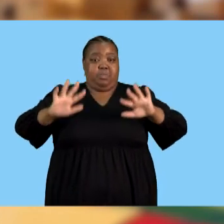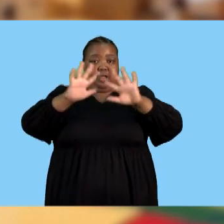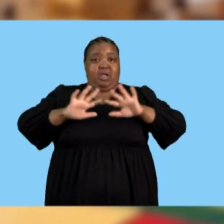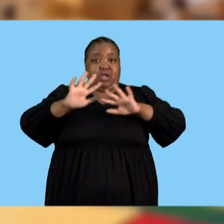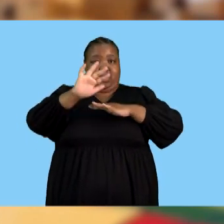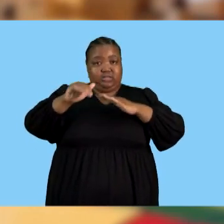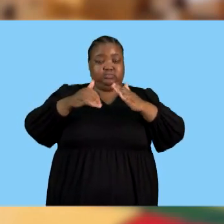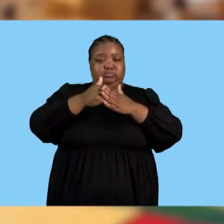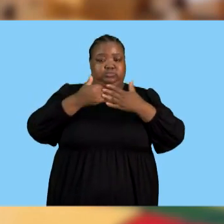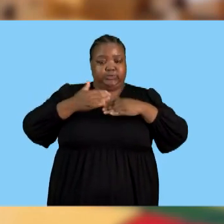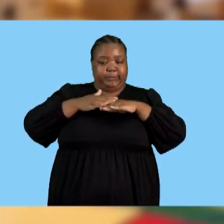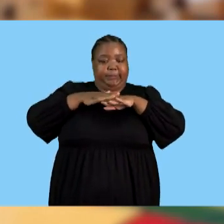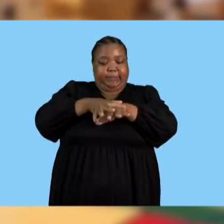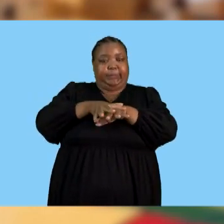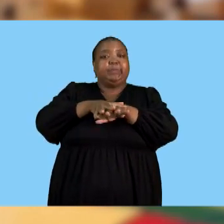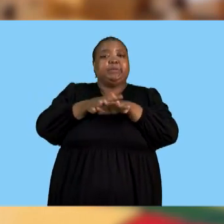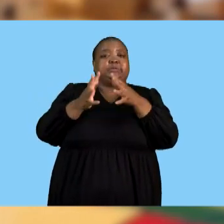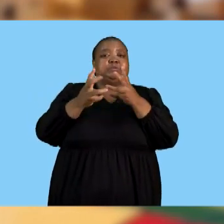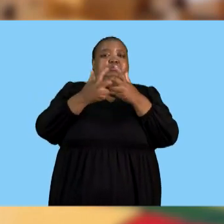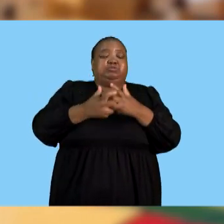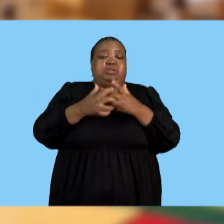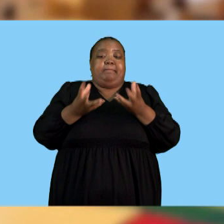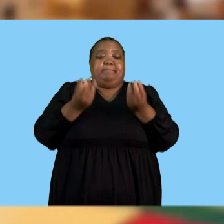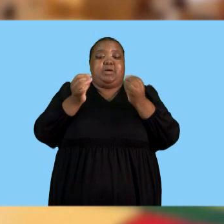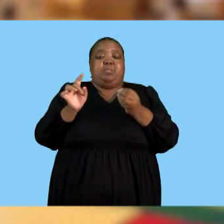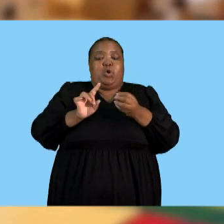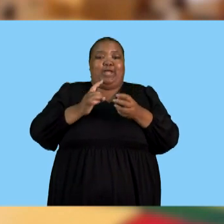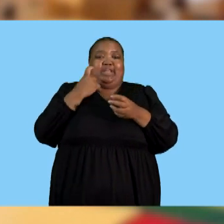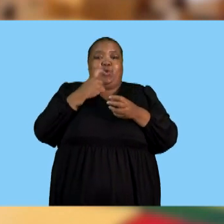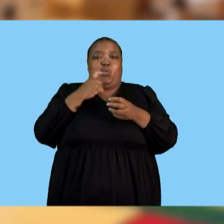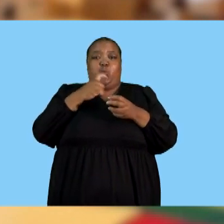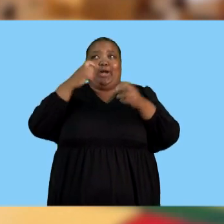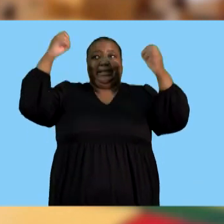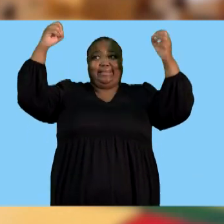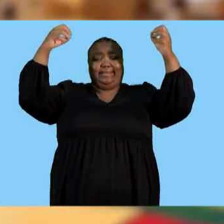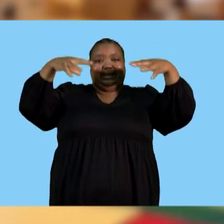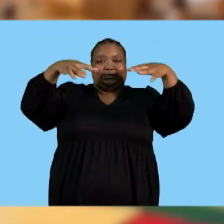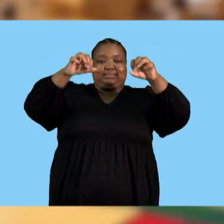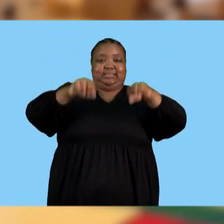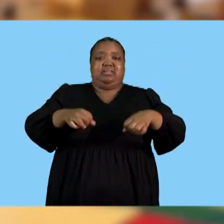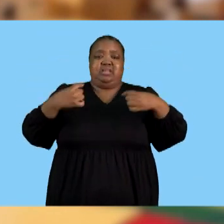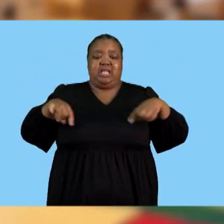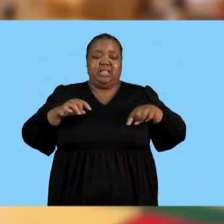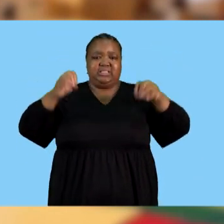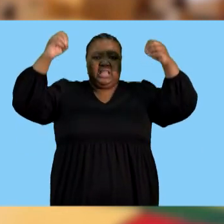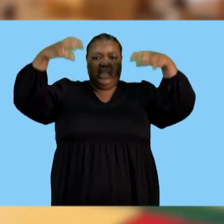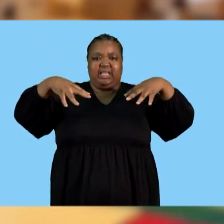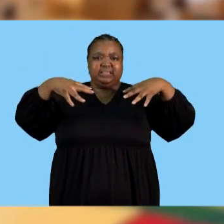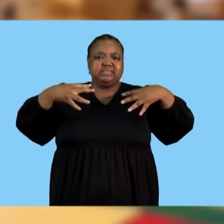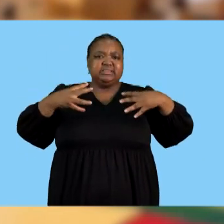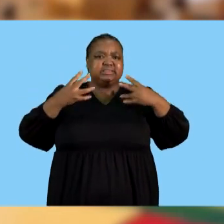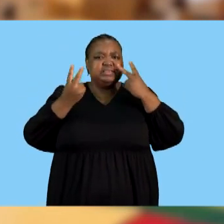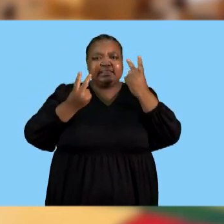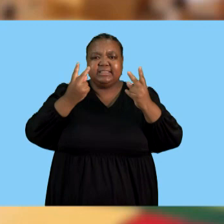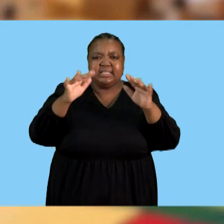remember, when all those colors are combined together, they're giving us a white light. So now we have talked about how we are able to